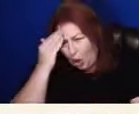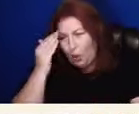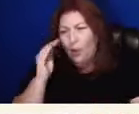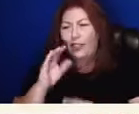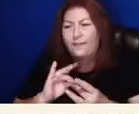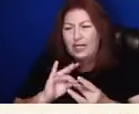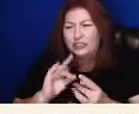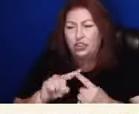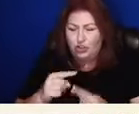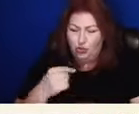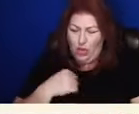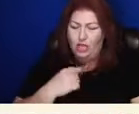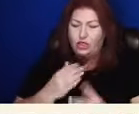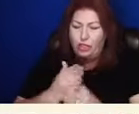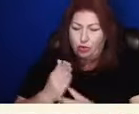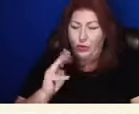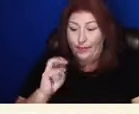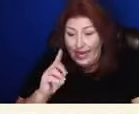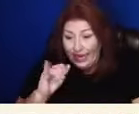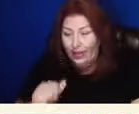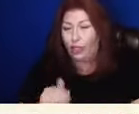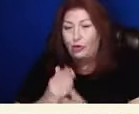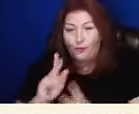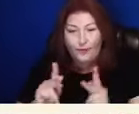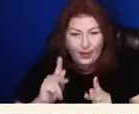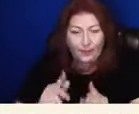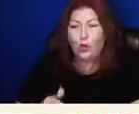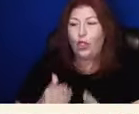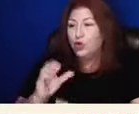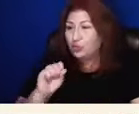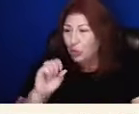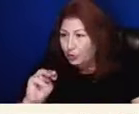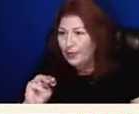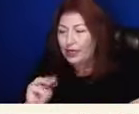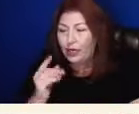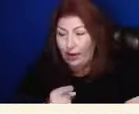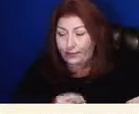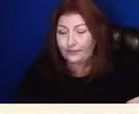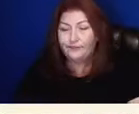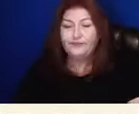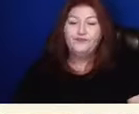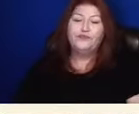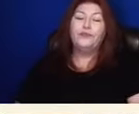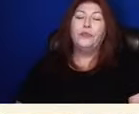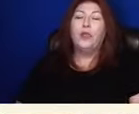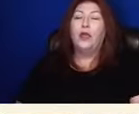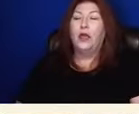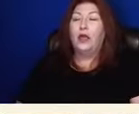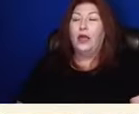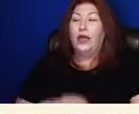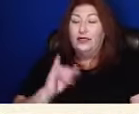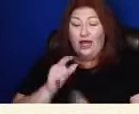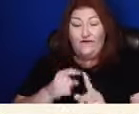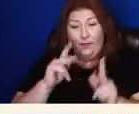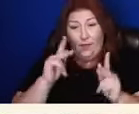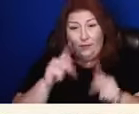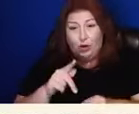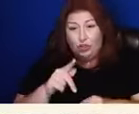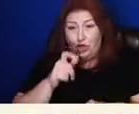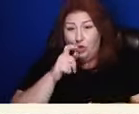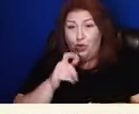us through media, through people, through social media, right? Is it from a person of influence or